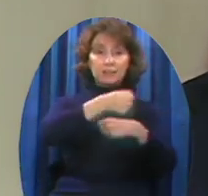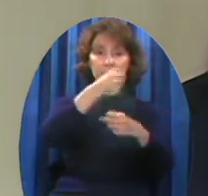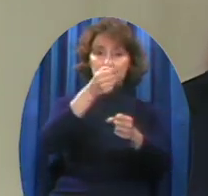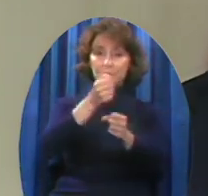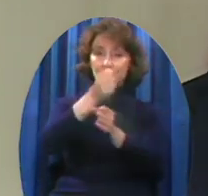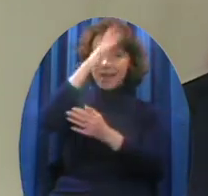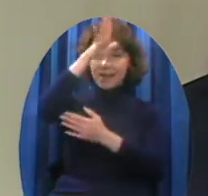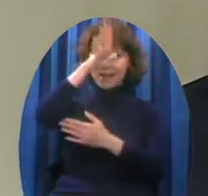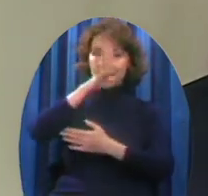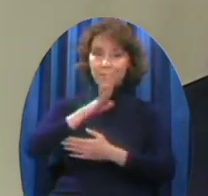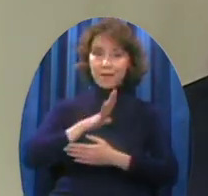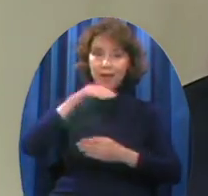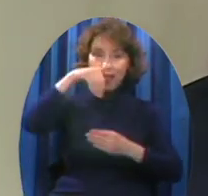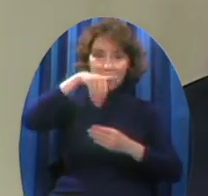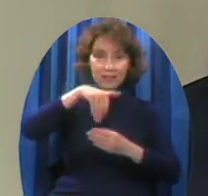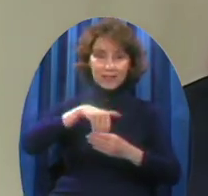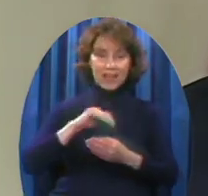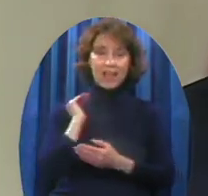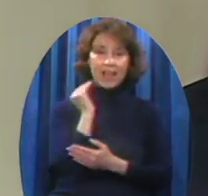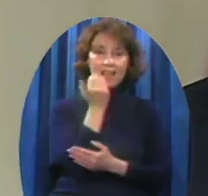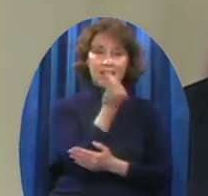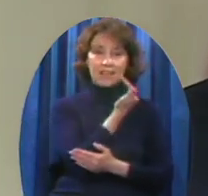in our